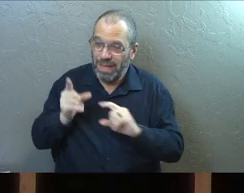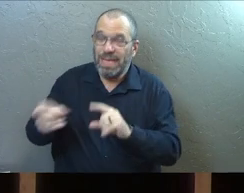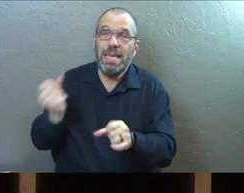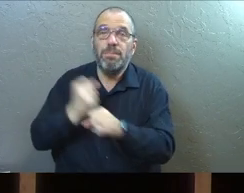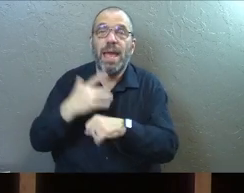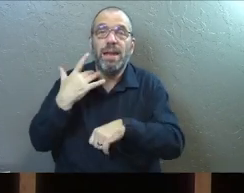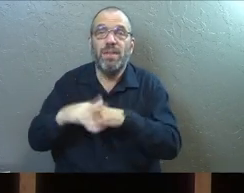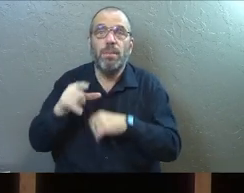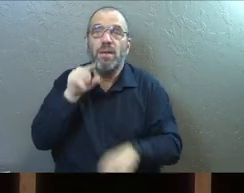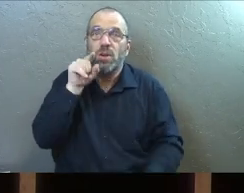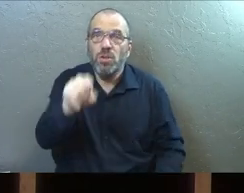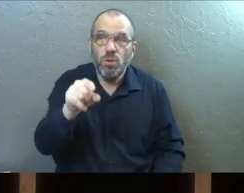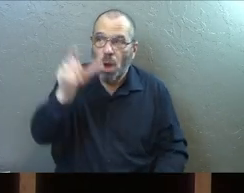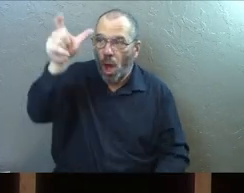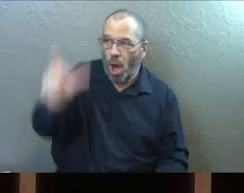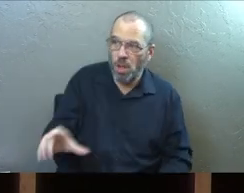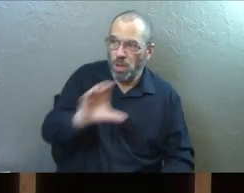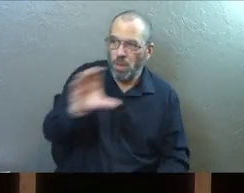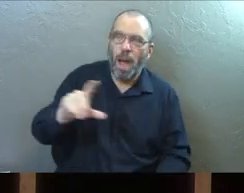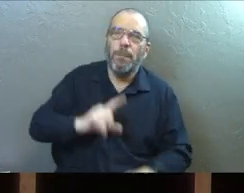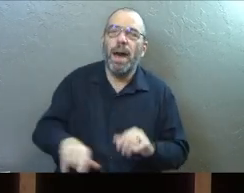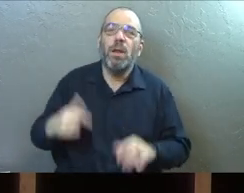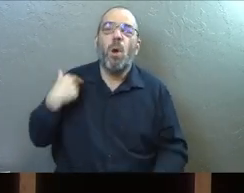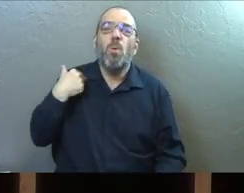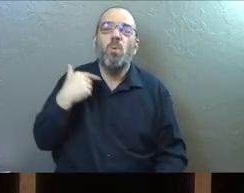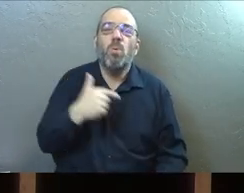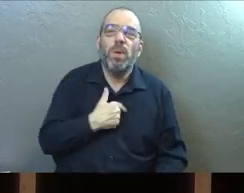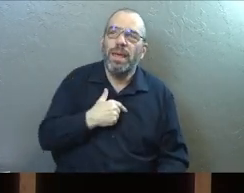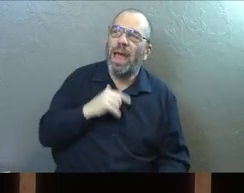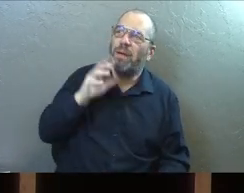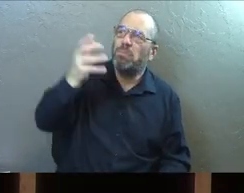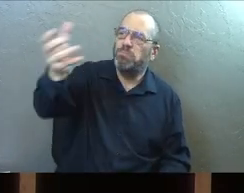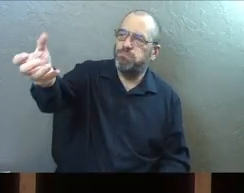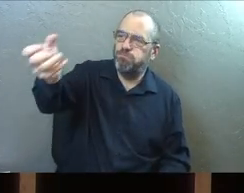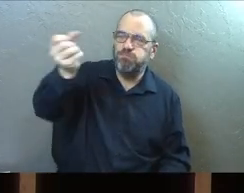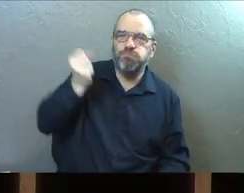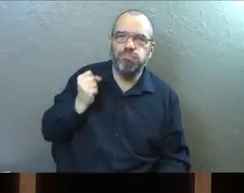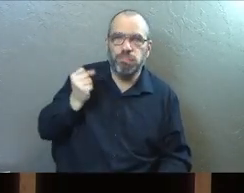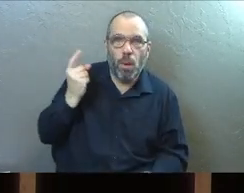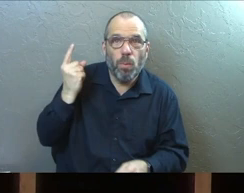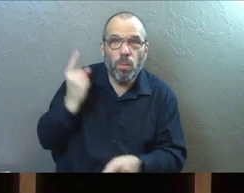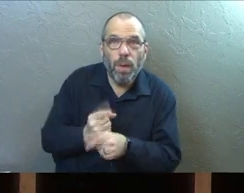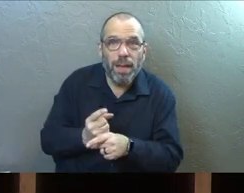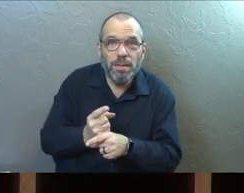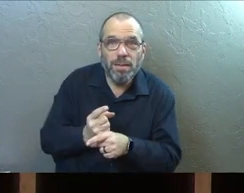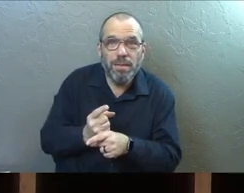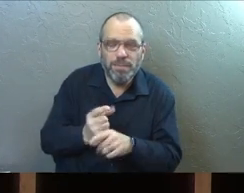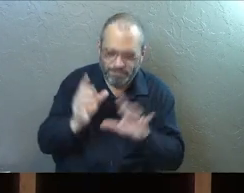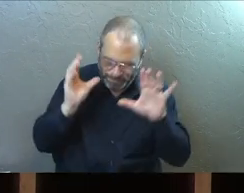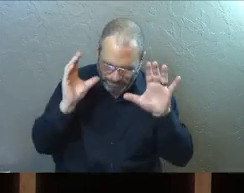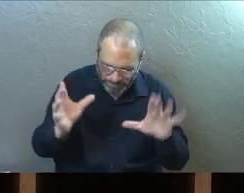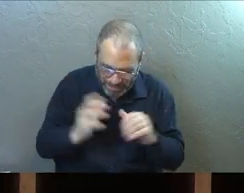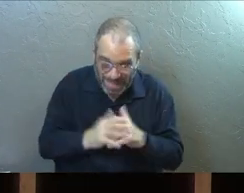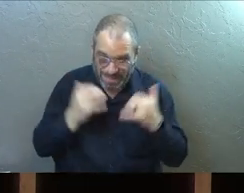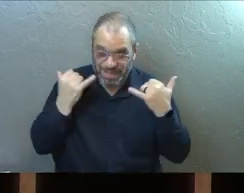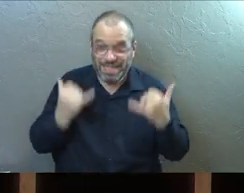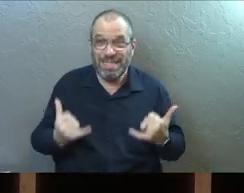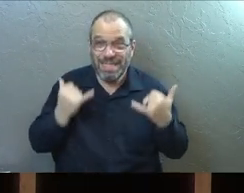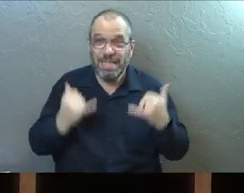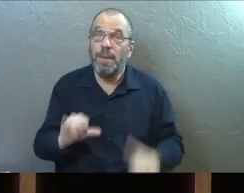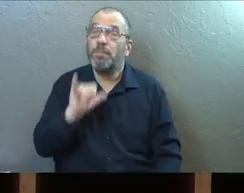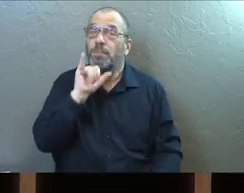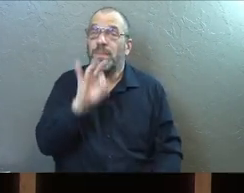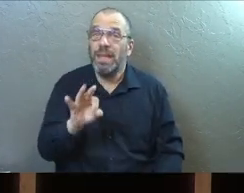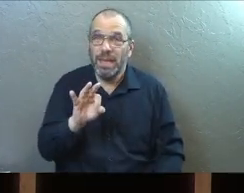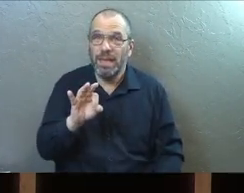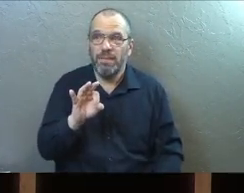he made available for us on the cross, but we have to reach out and take it, do we not? And so even today, if